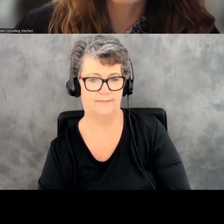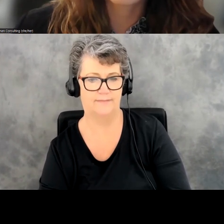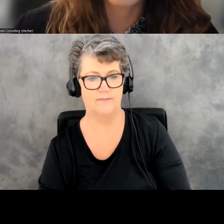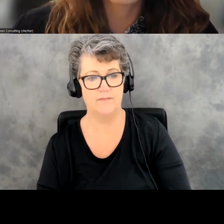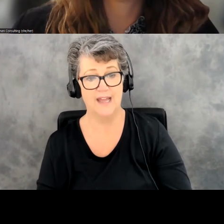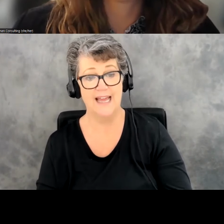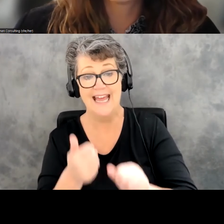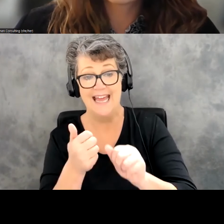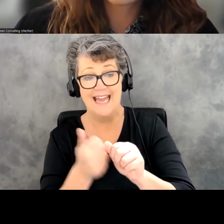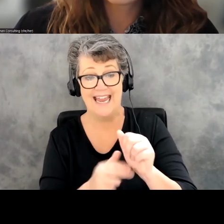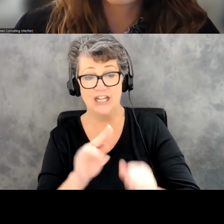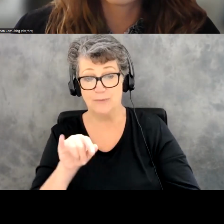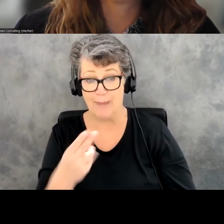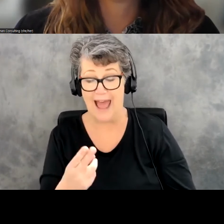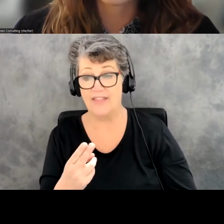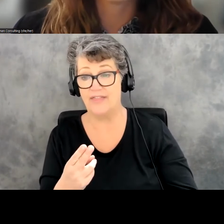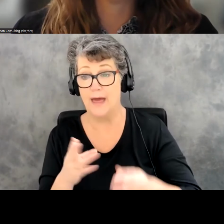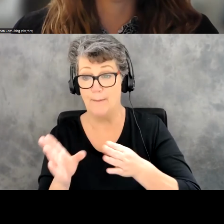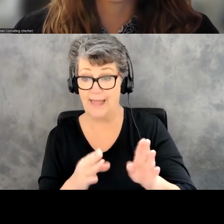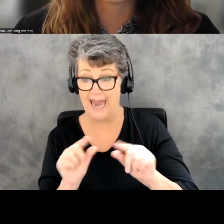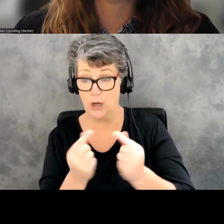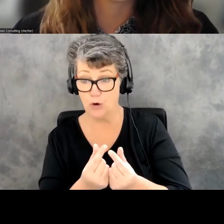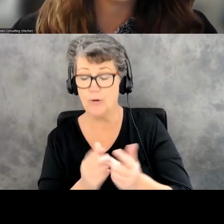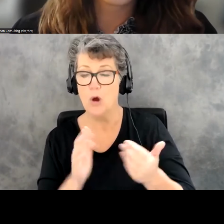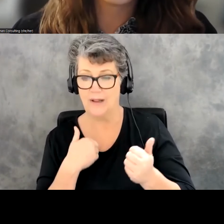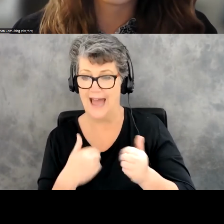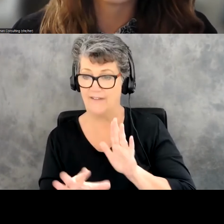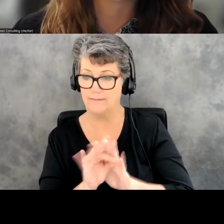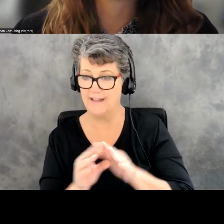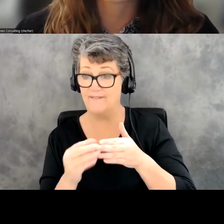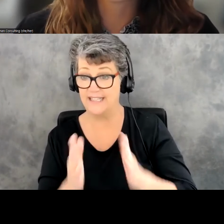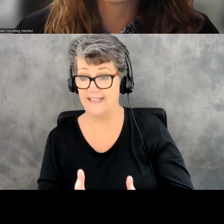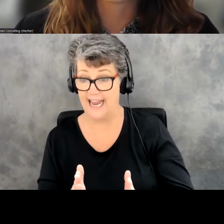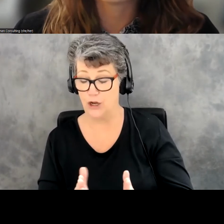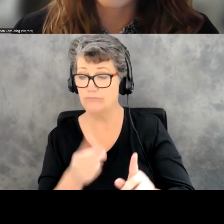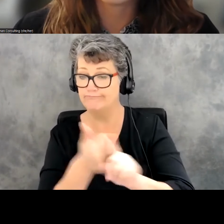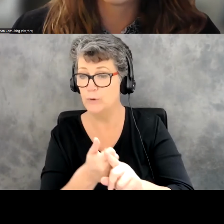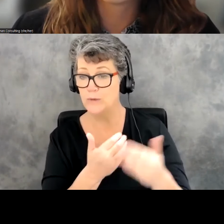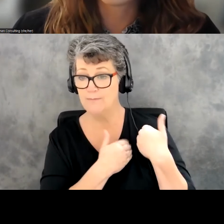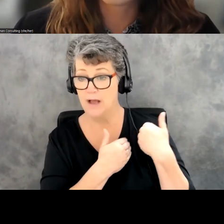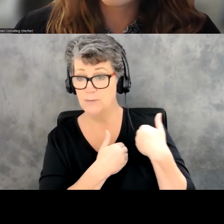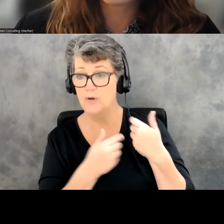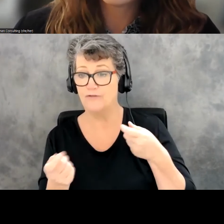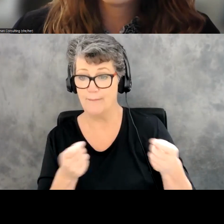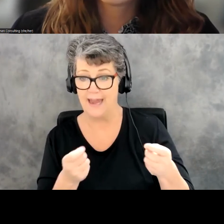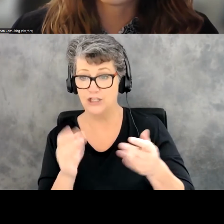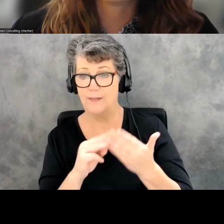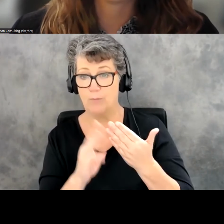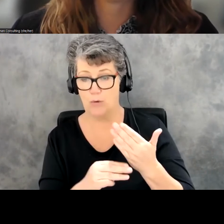Each PATH collaborative planning group will have a designated facilitator that is responsible for managing the